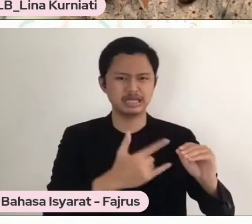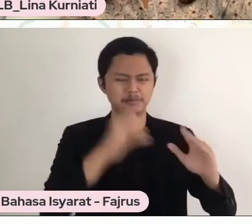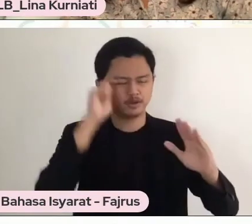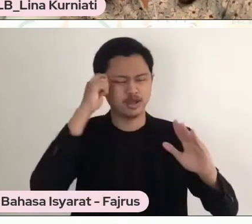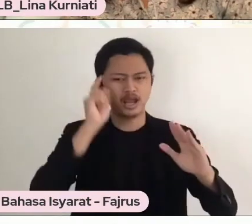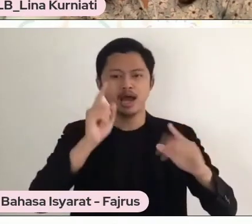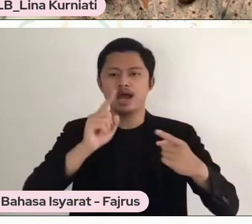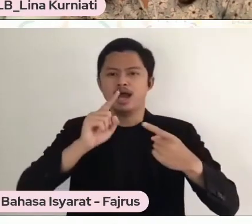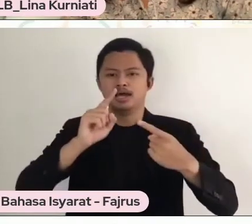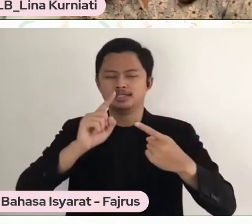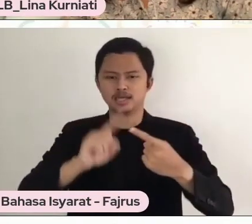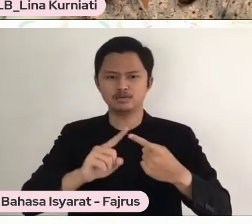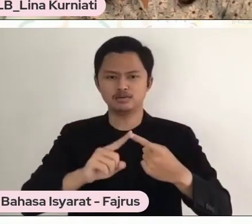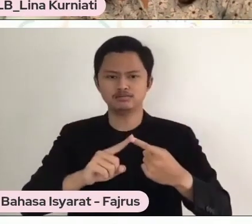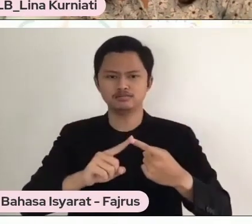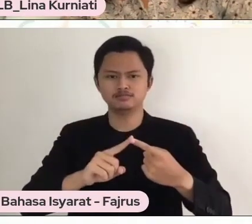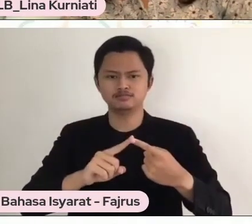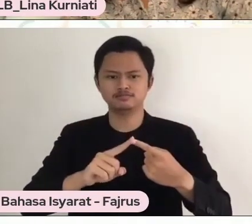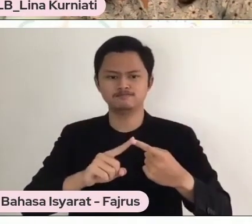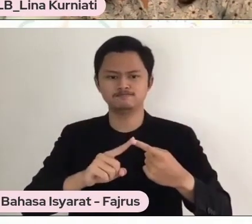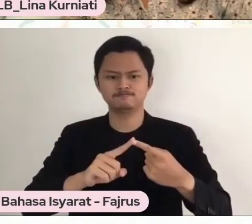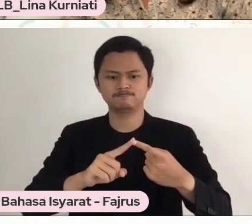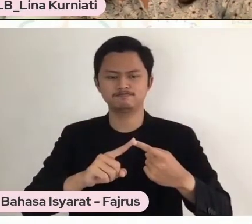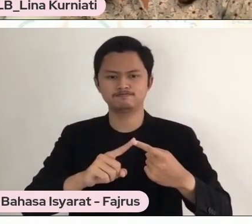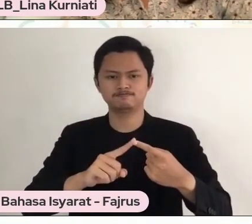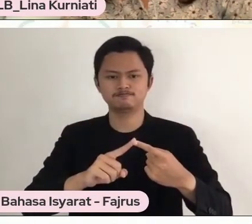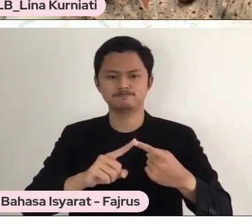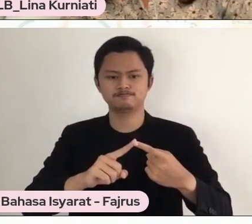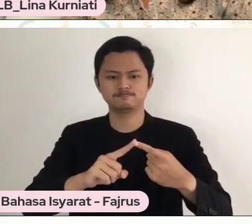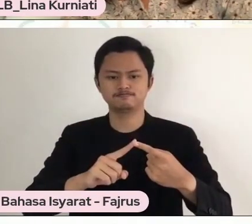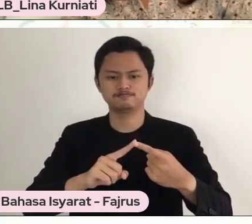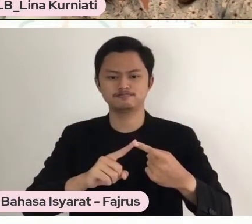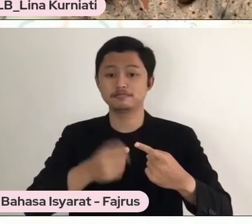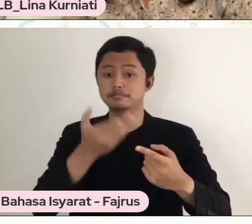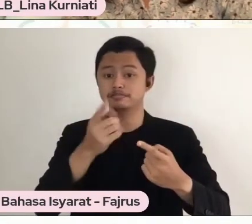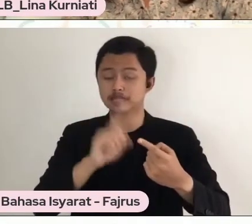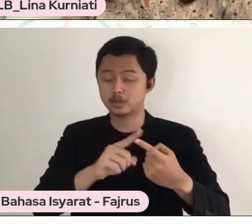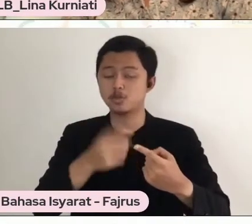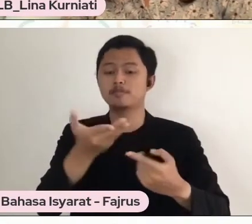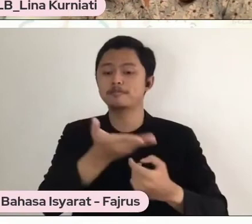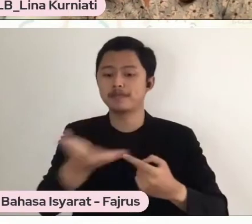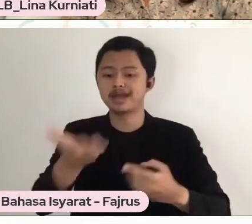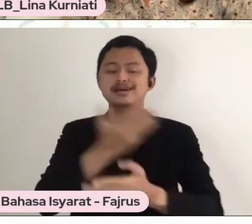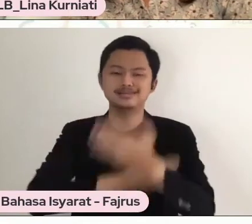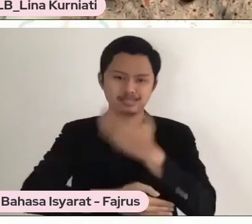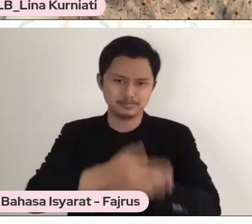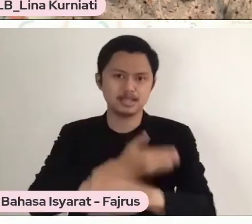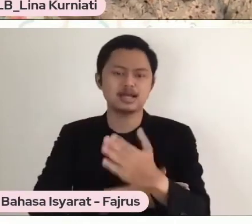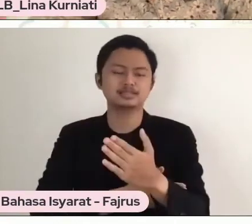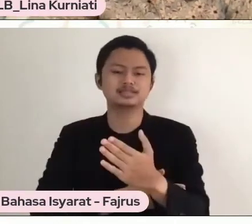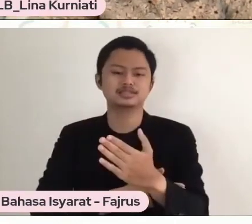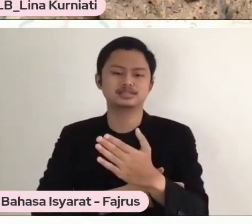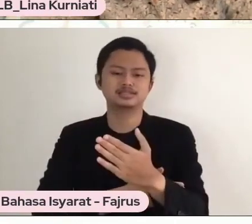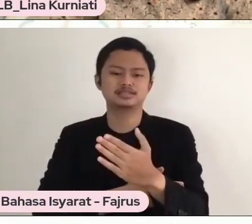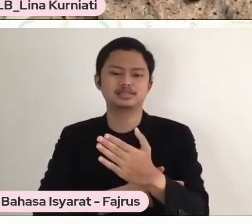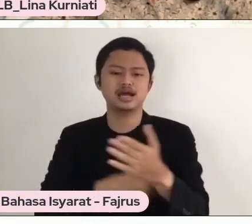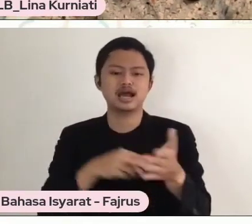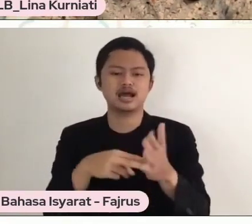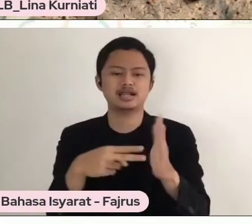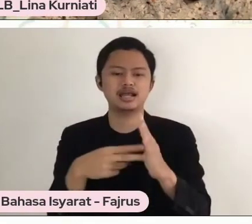the awareness of disabilities is not really